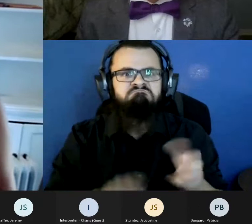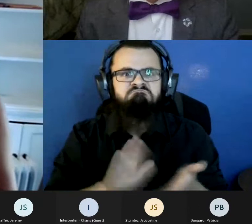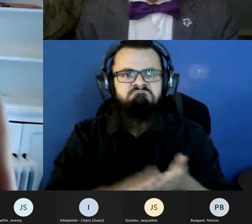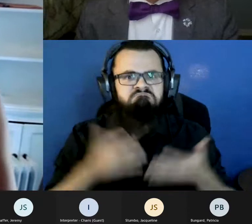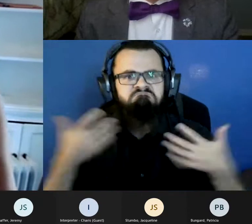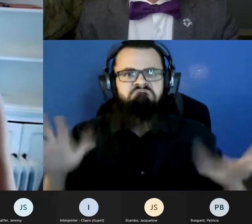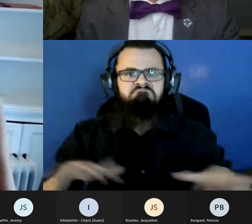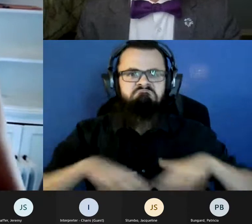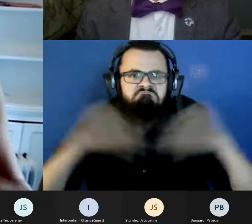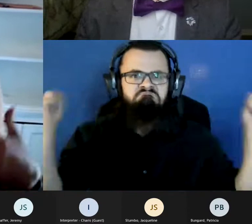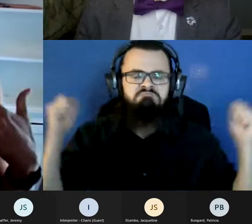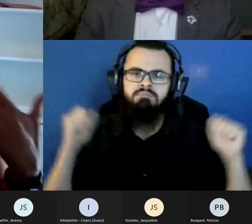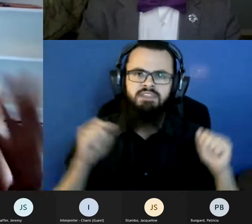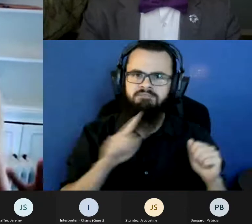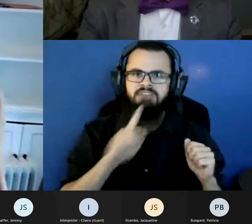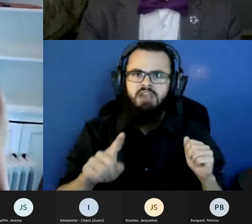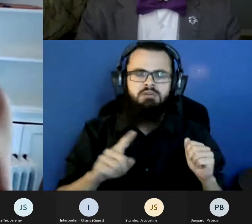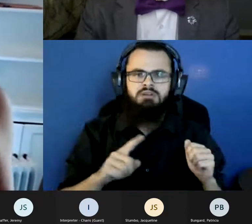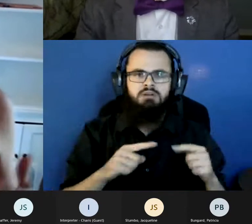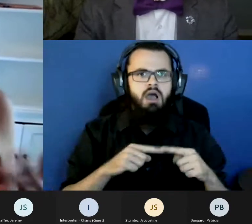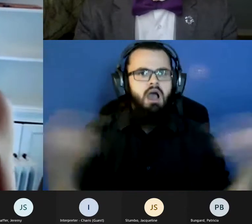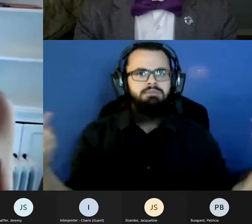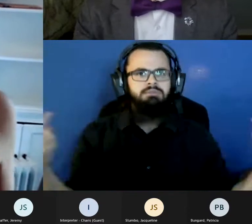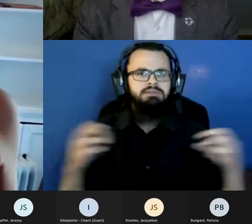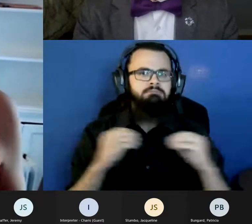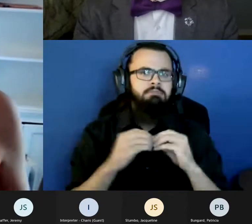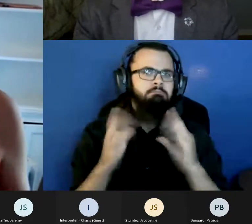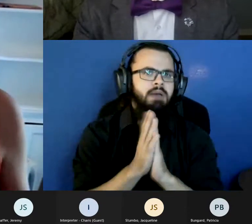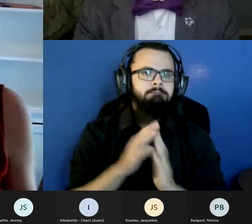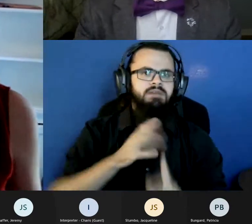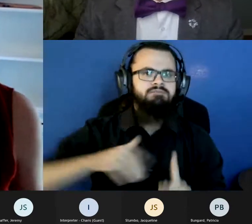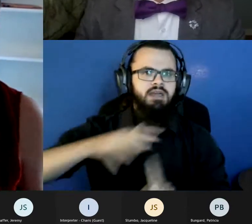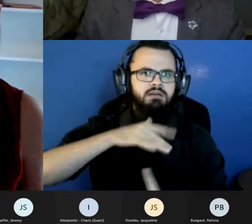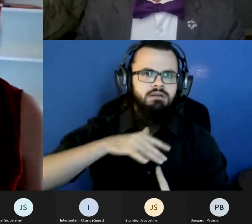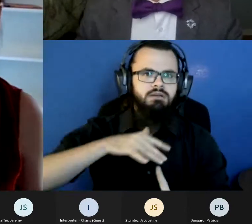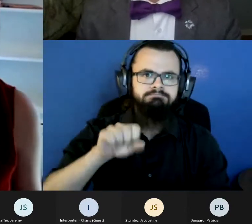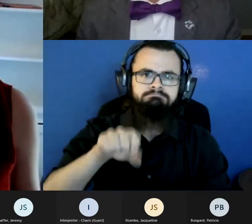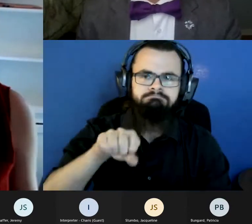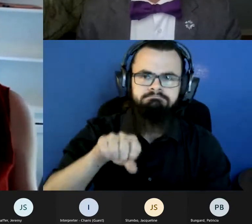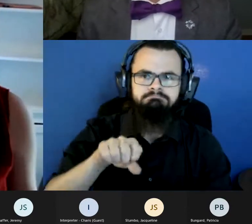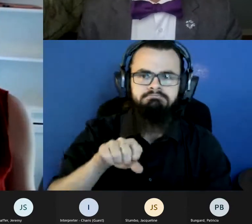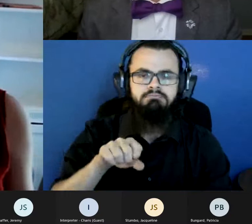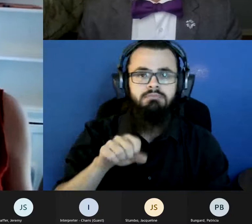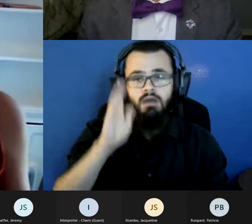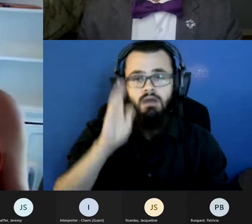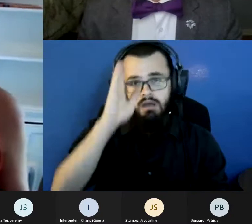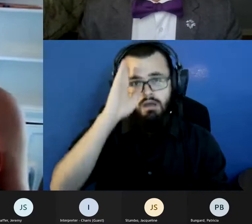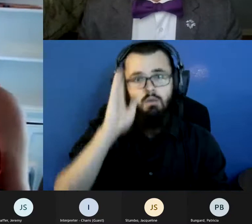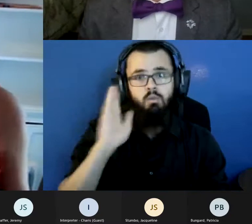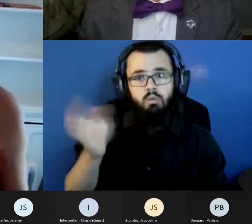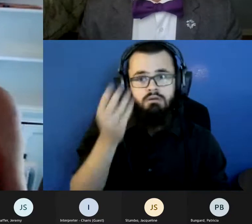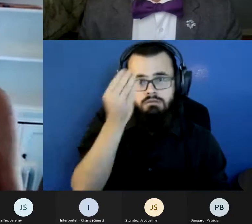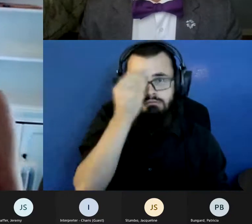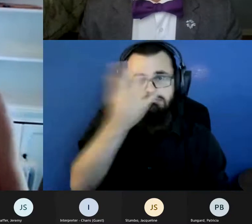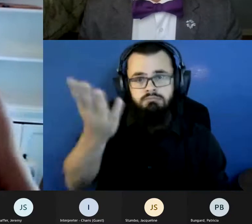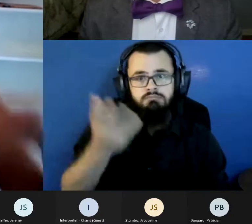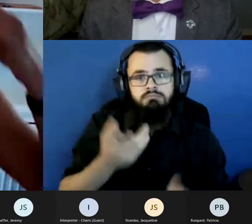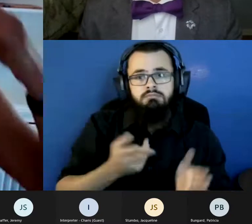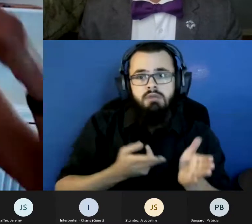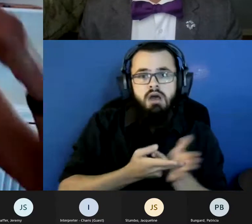environment. So to be perfectly honest, we are talking about it. We are weighing the pros and